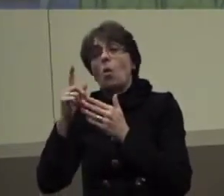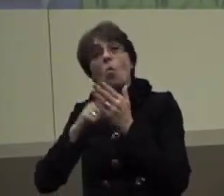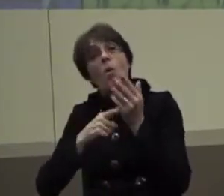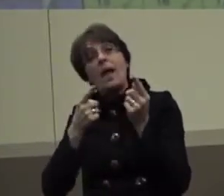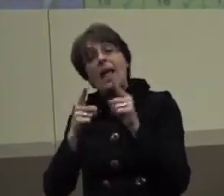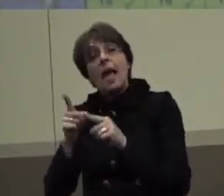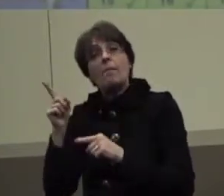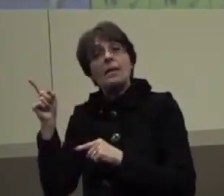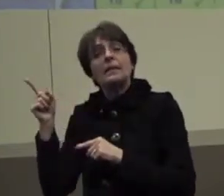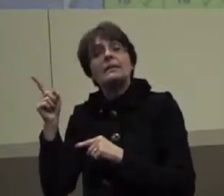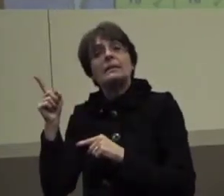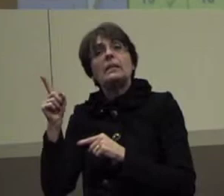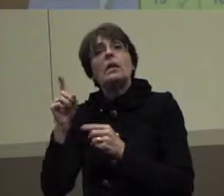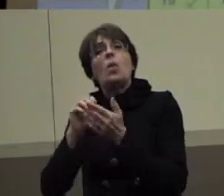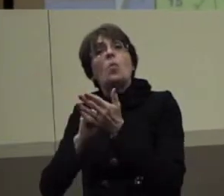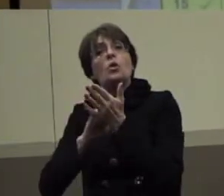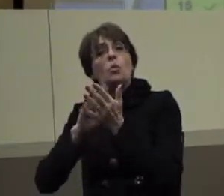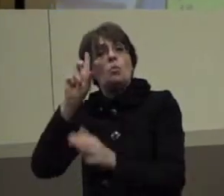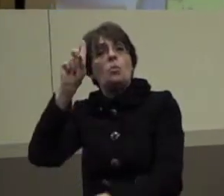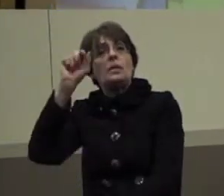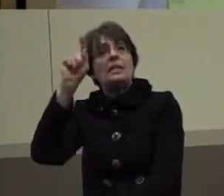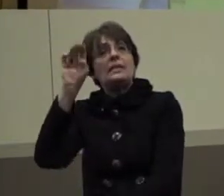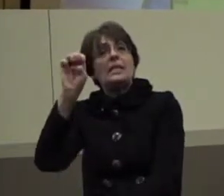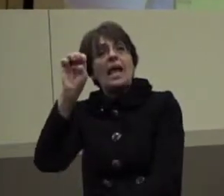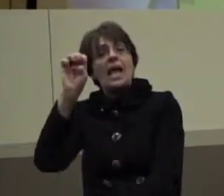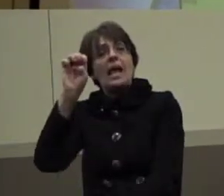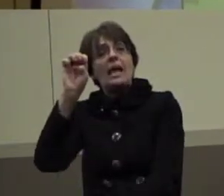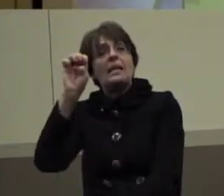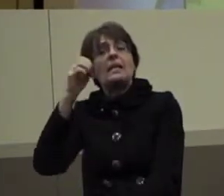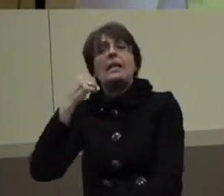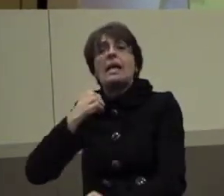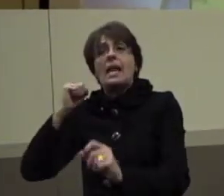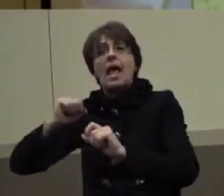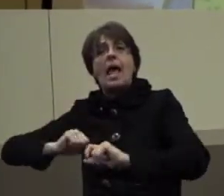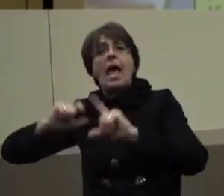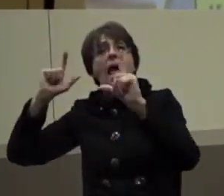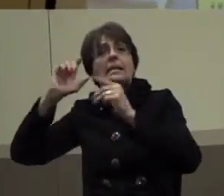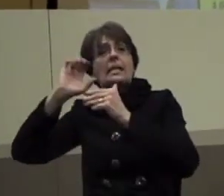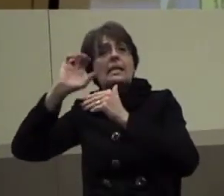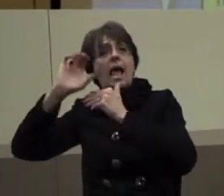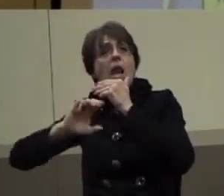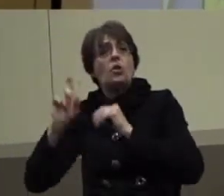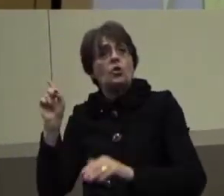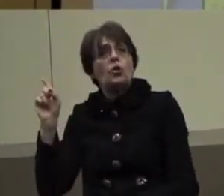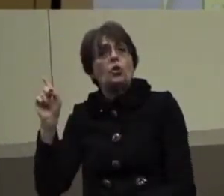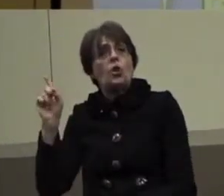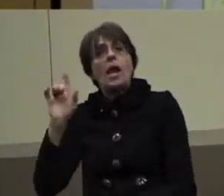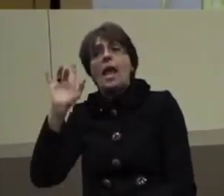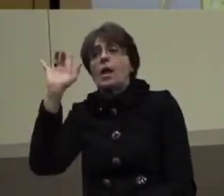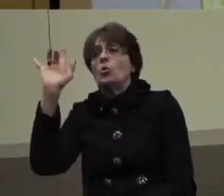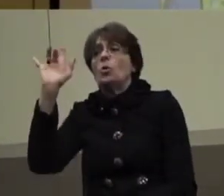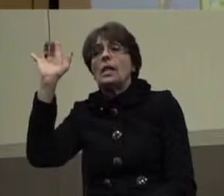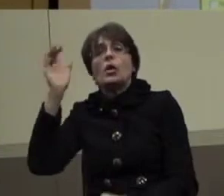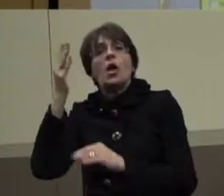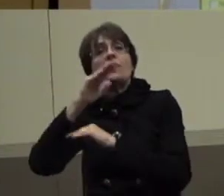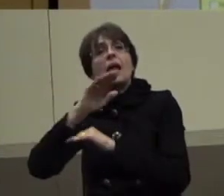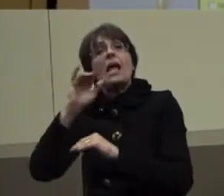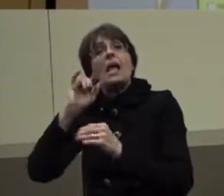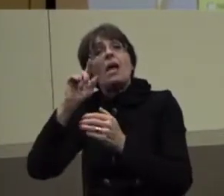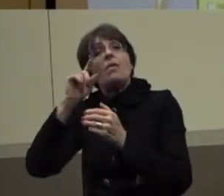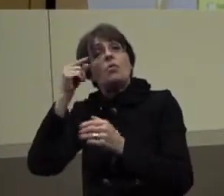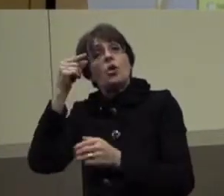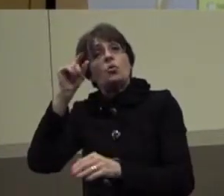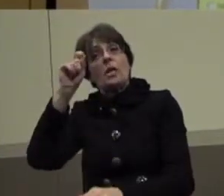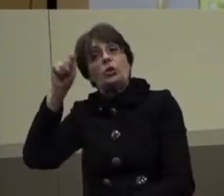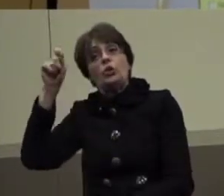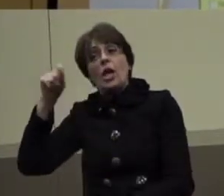is when you put a date in, it puts up a calendar for you, and you just click on the day. The green checks mean that